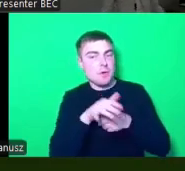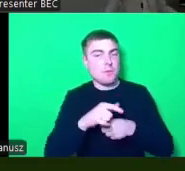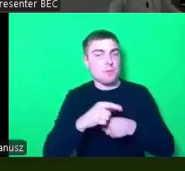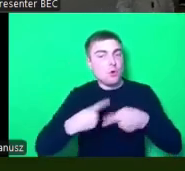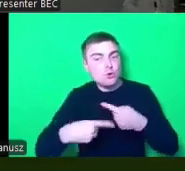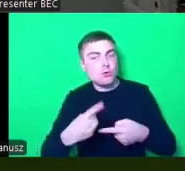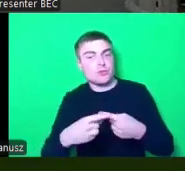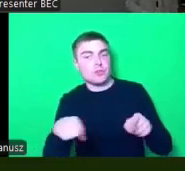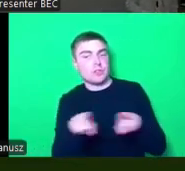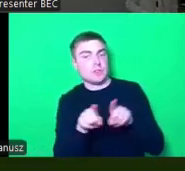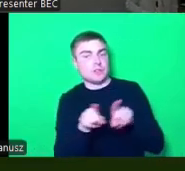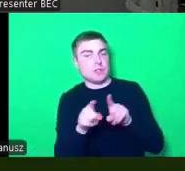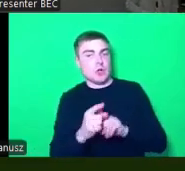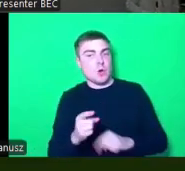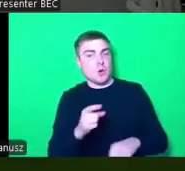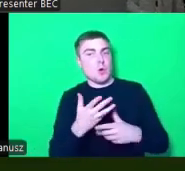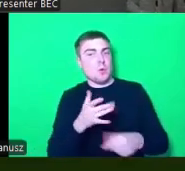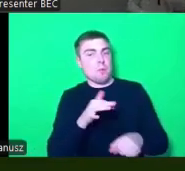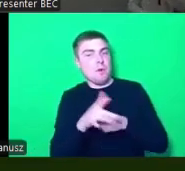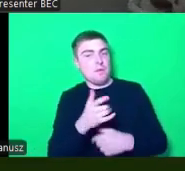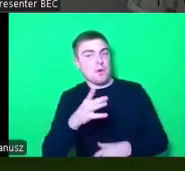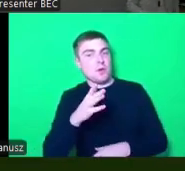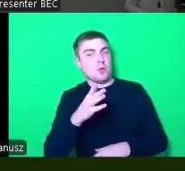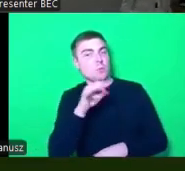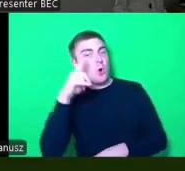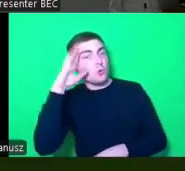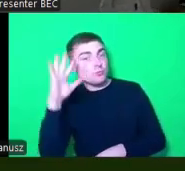associated biodiversity or you name it. Just to give the